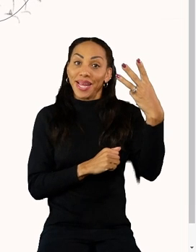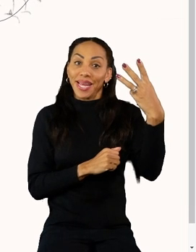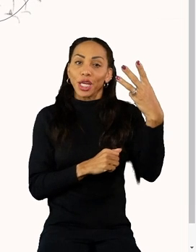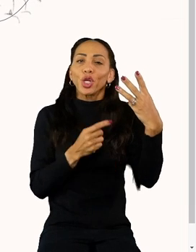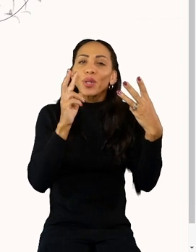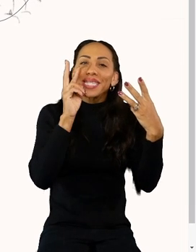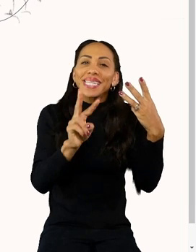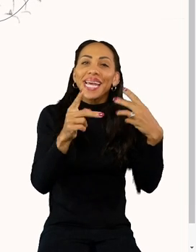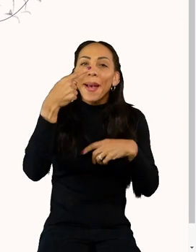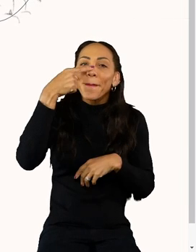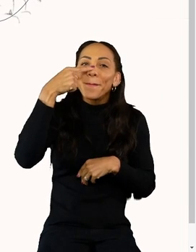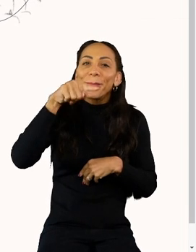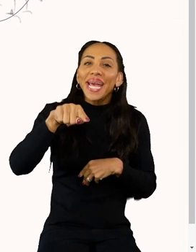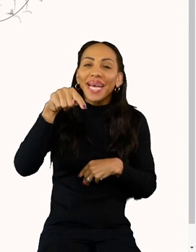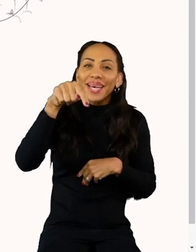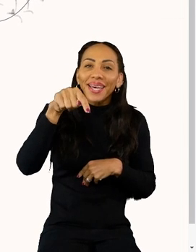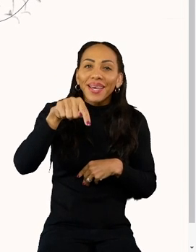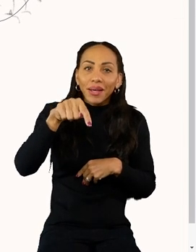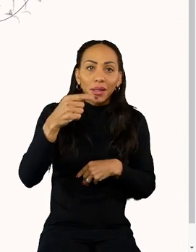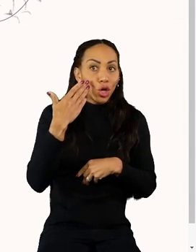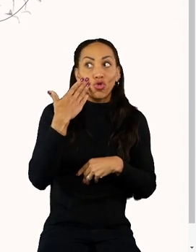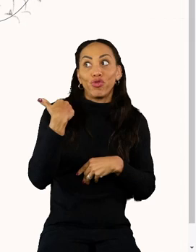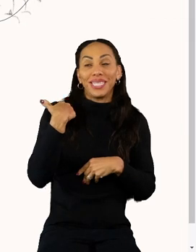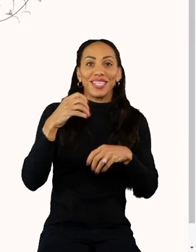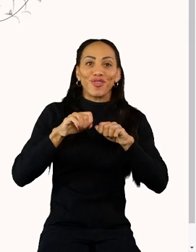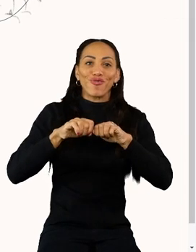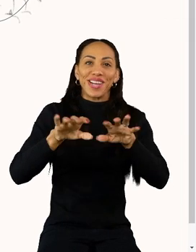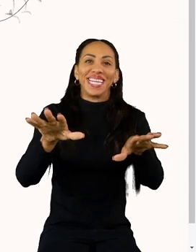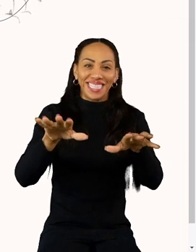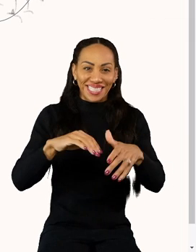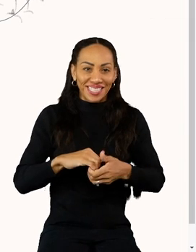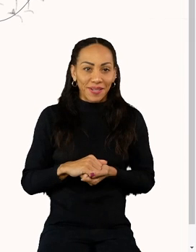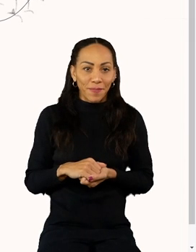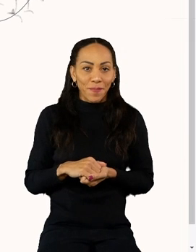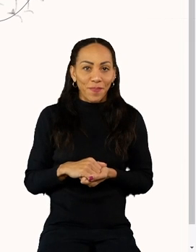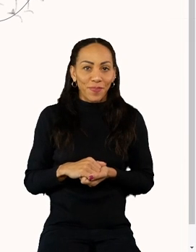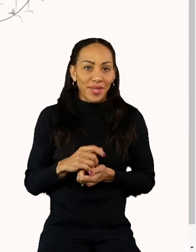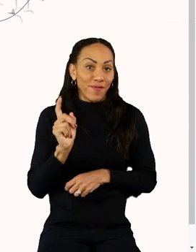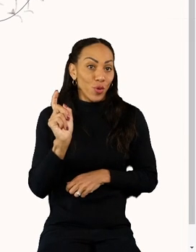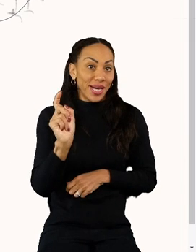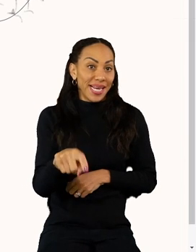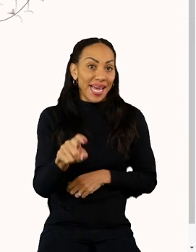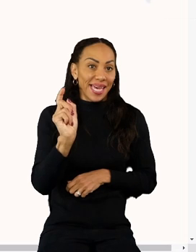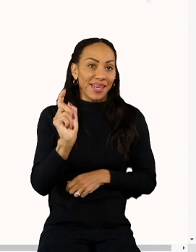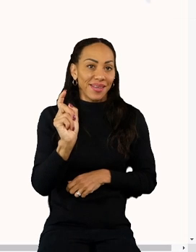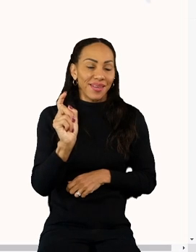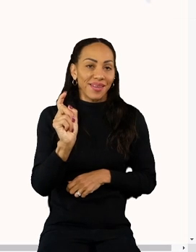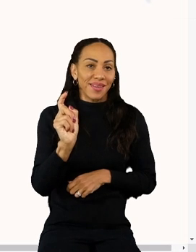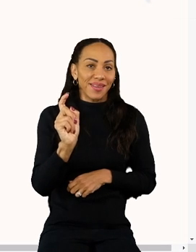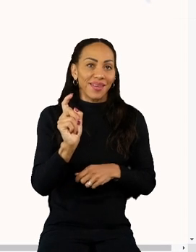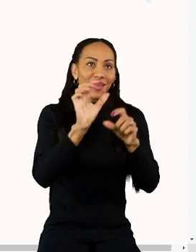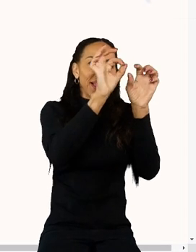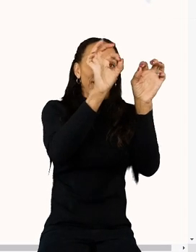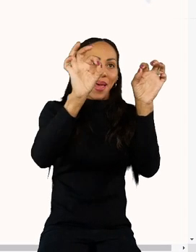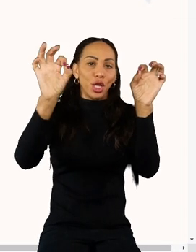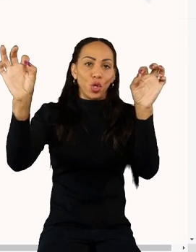on the Locked World website. These 3 which are here, which are highlighted in pink, are the most, that's the most recent release of